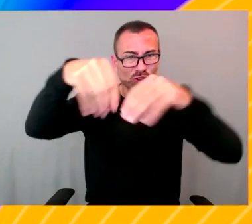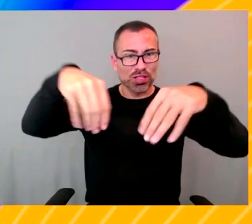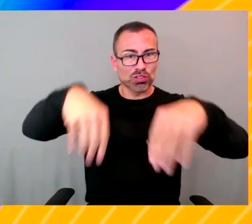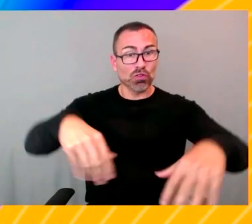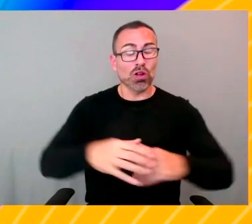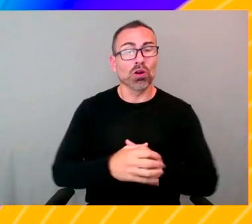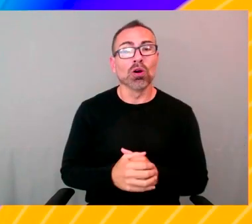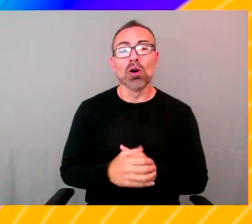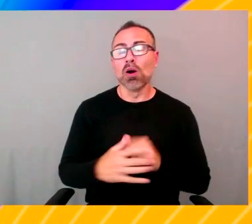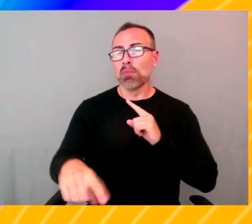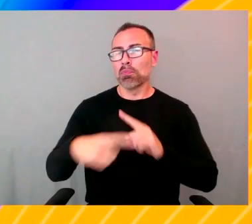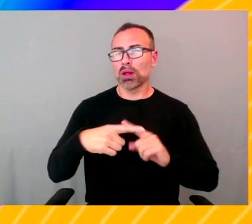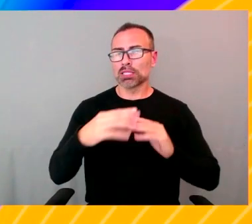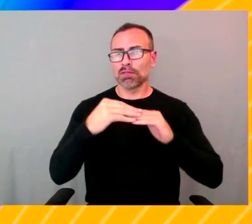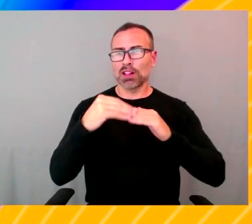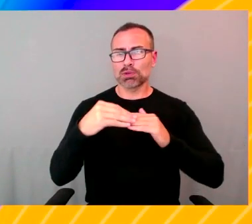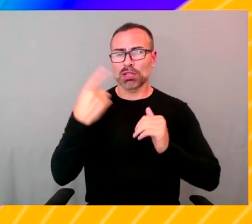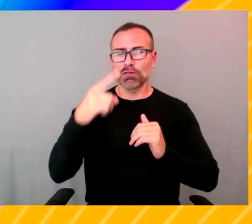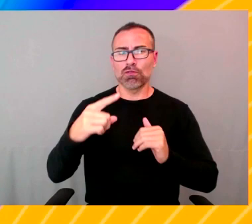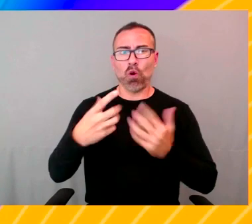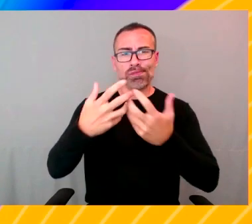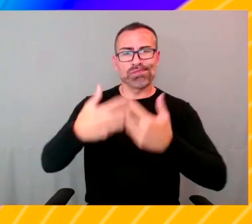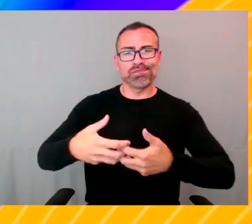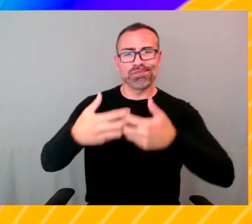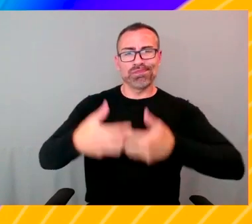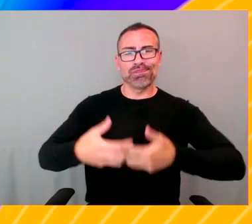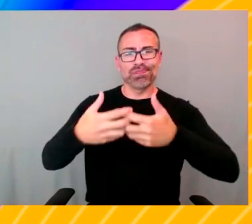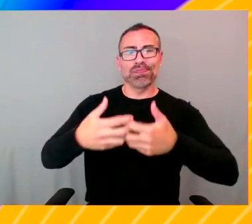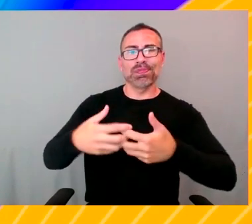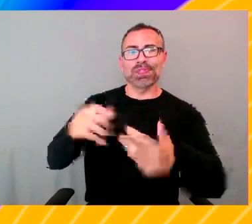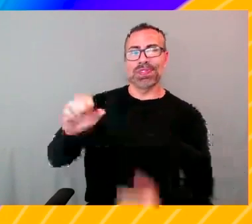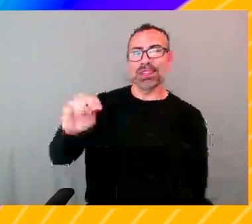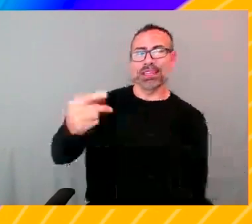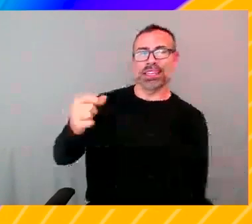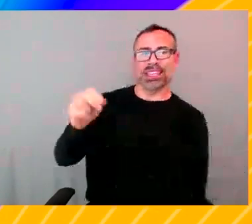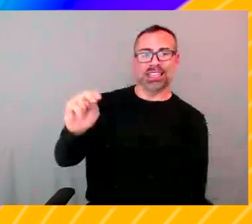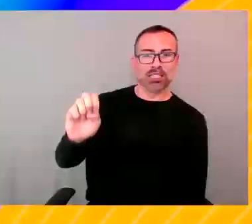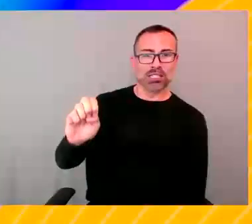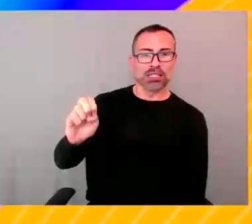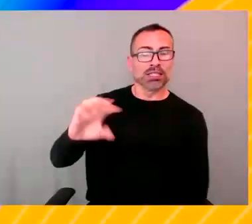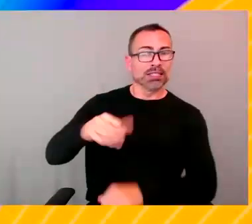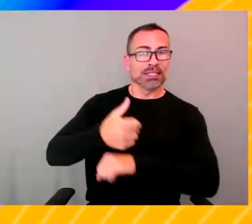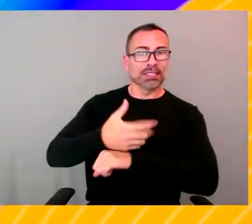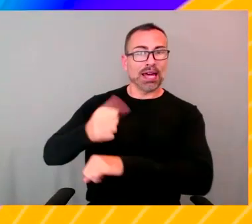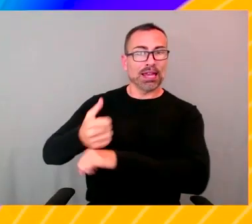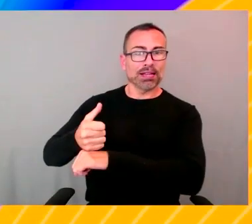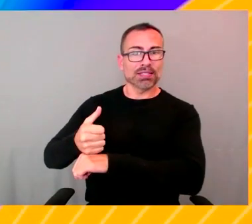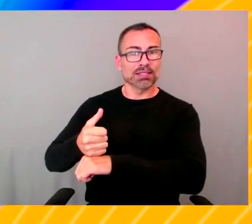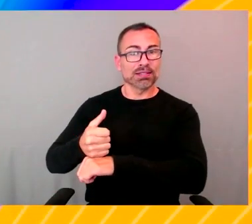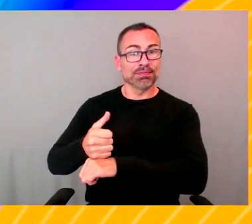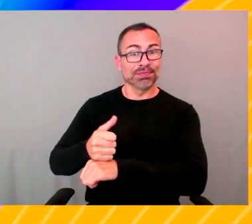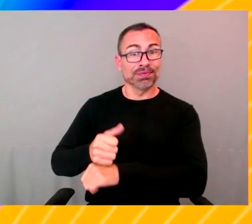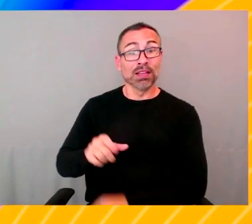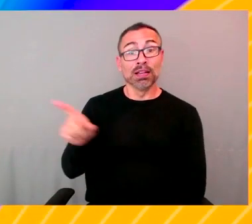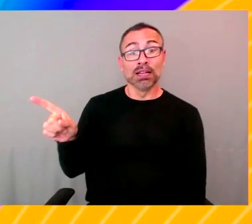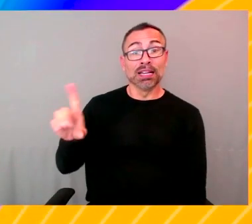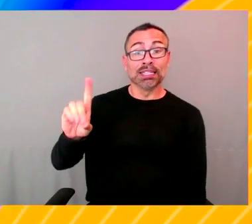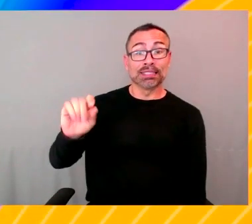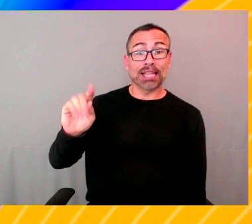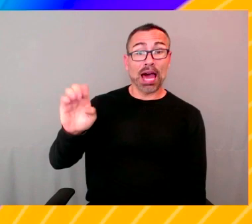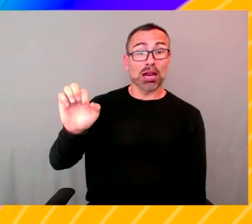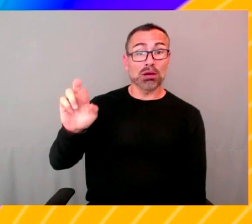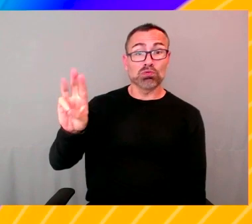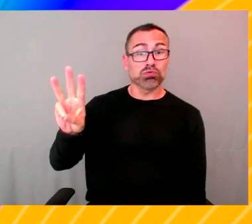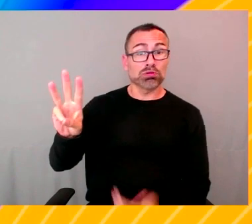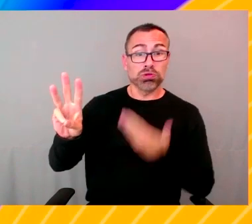the engine settings that we don't offer in DataBrew today. So it just adds a lot of functionality